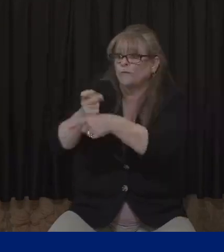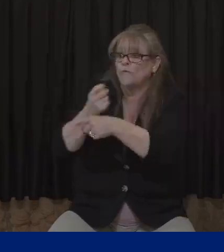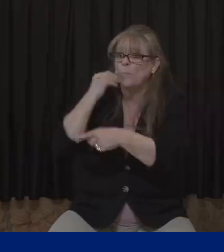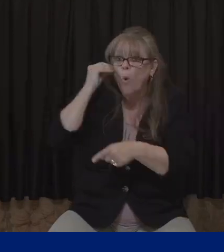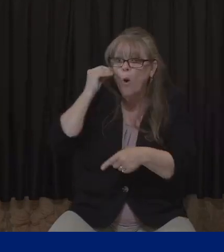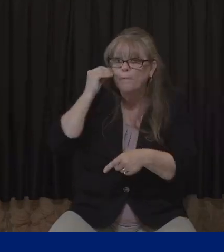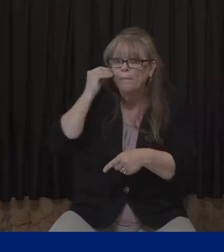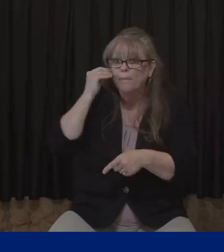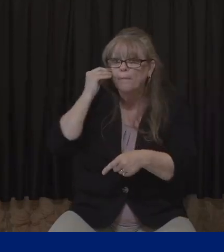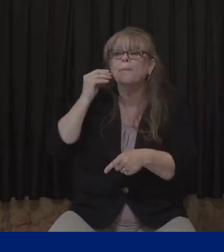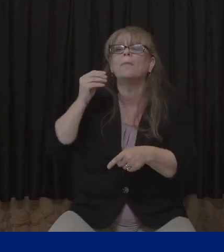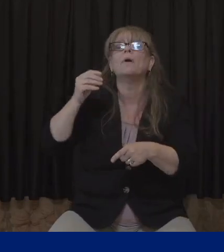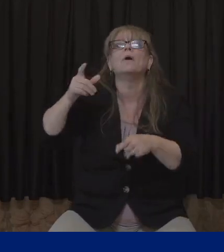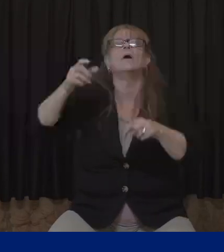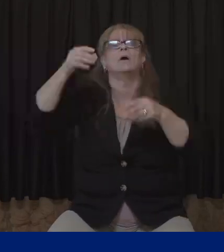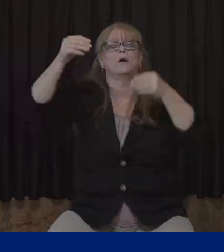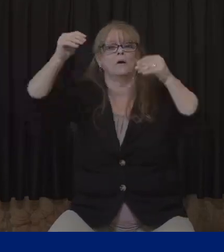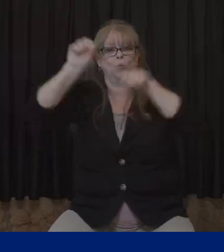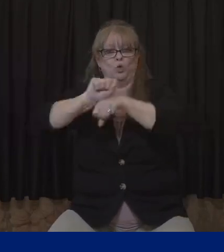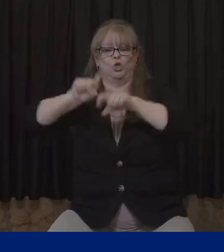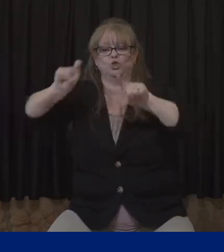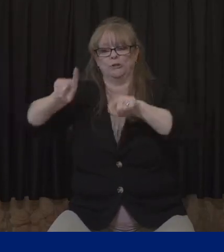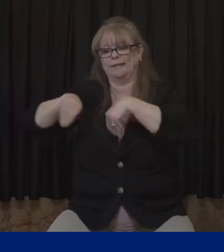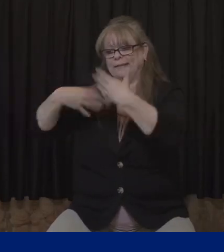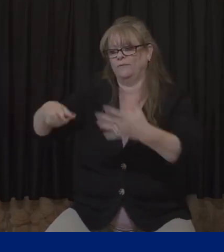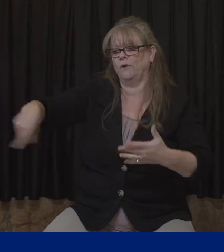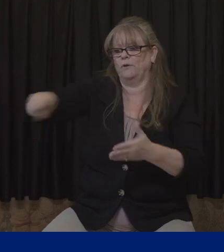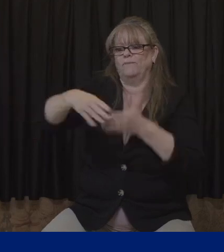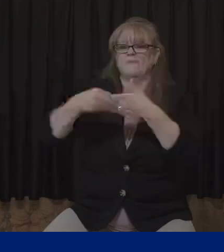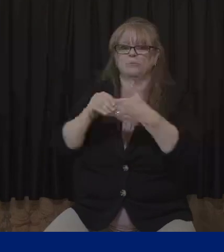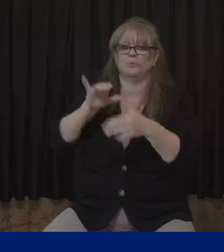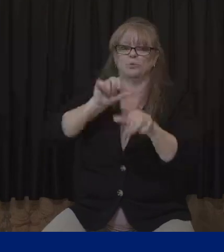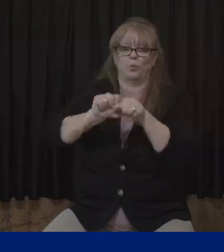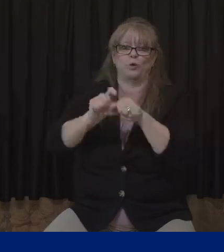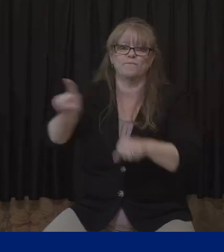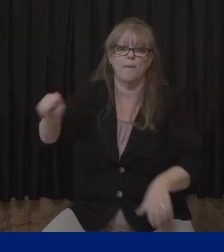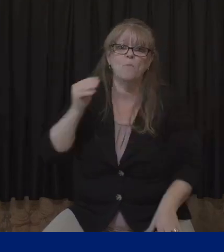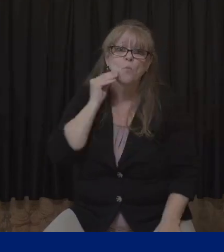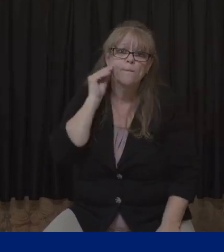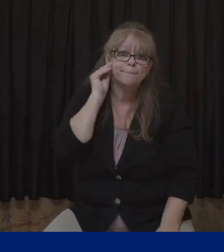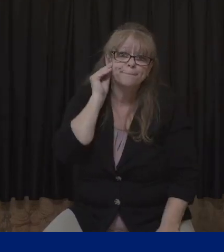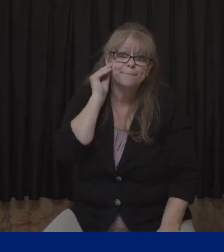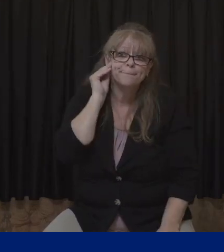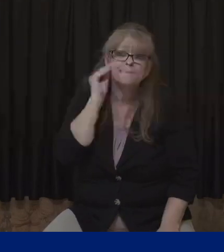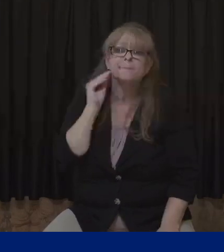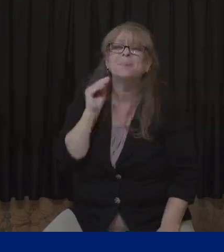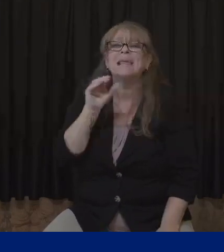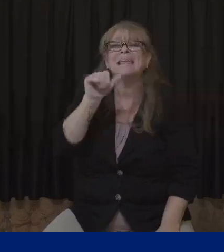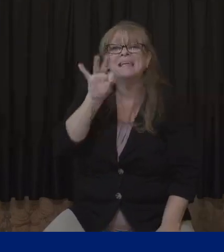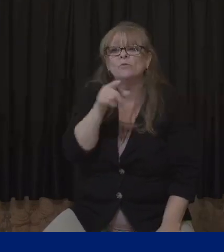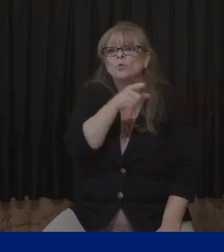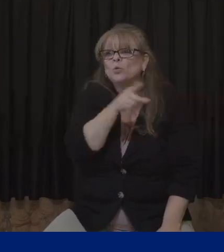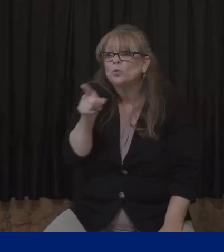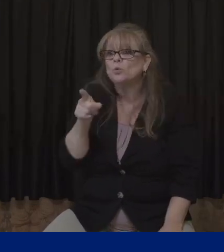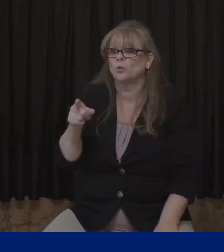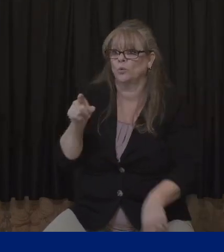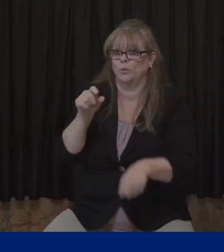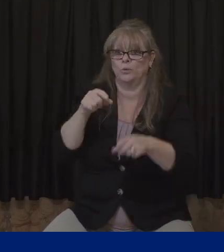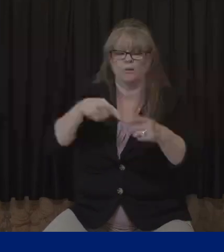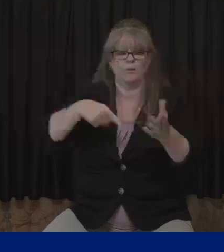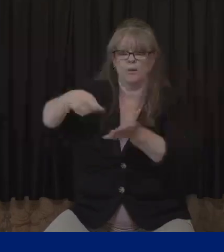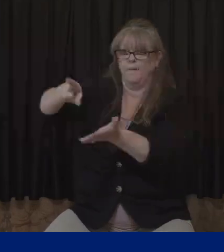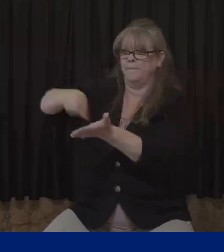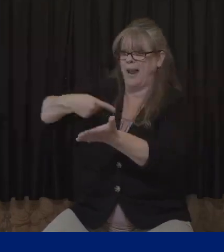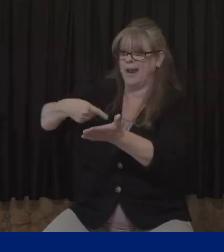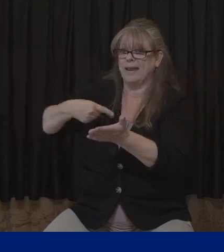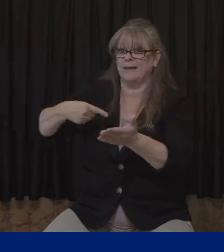work options. If an employer requires work from an employee that's entitled to paid leave due to illness or a quarantine order under the